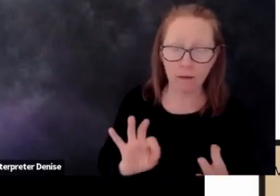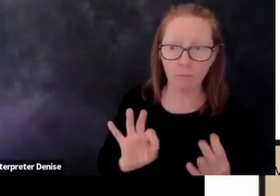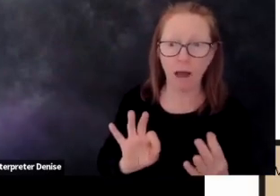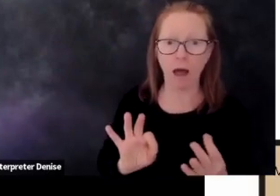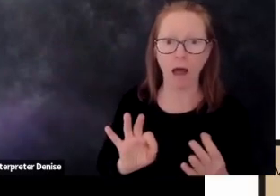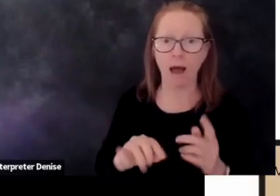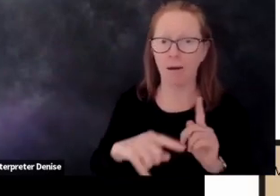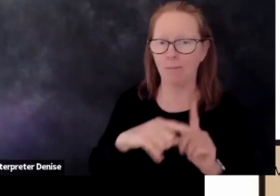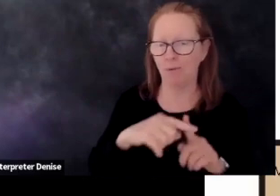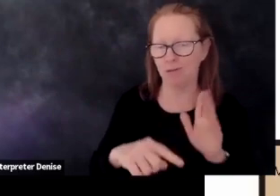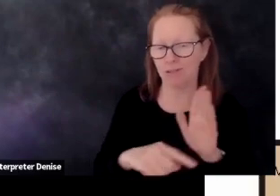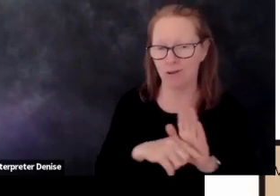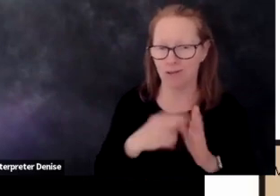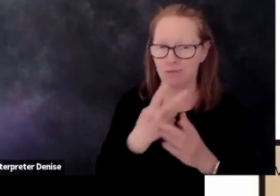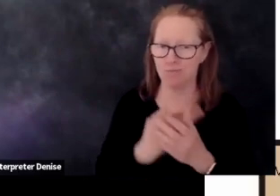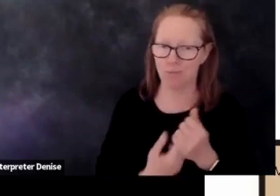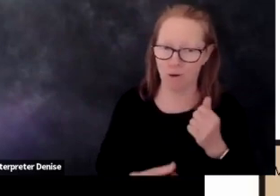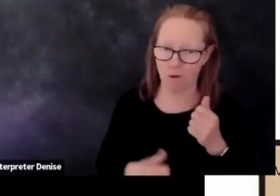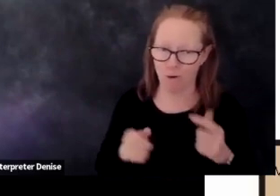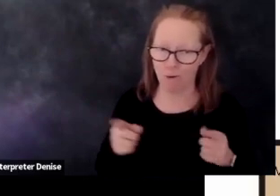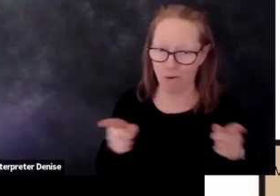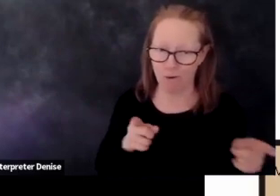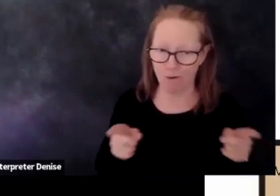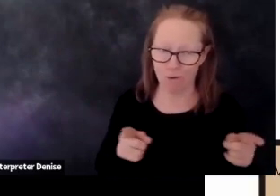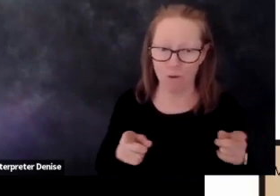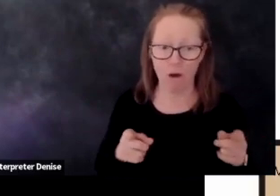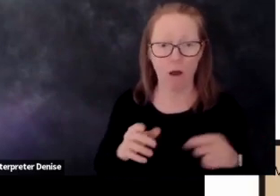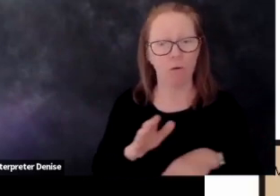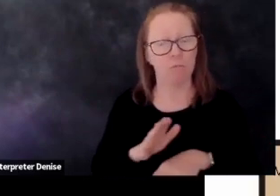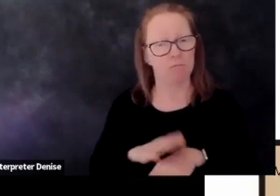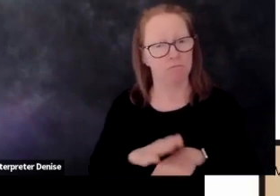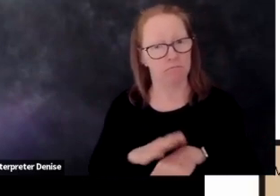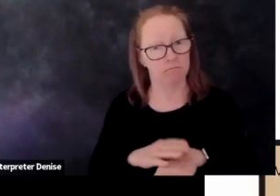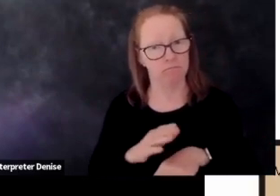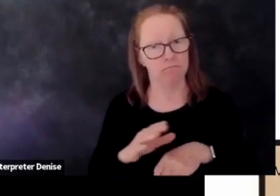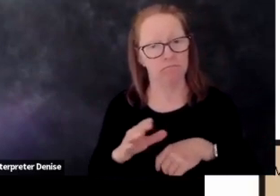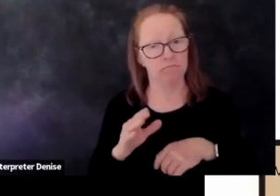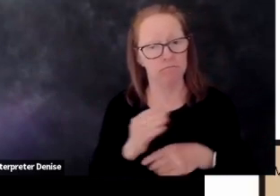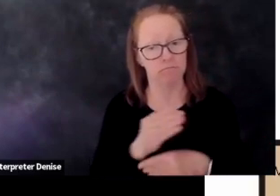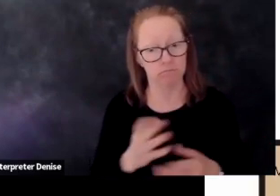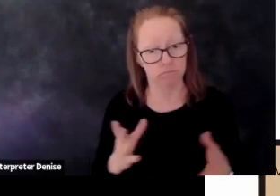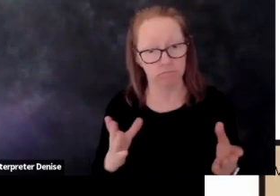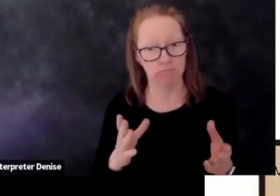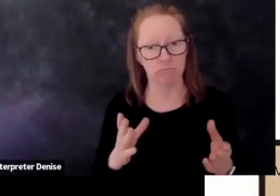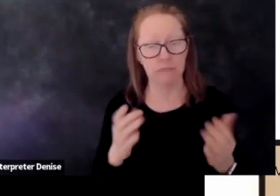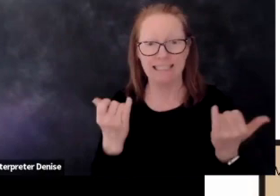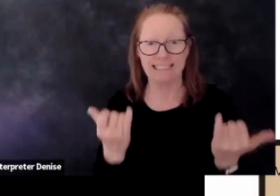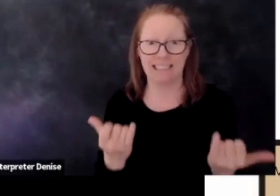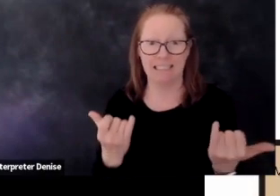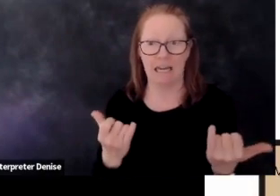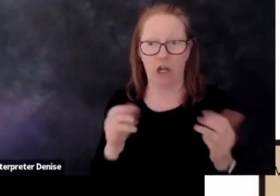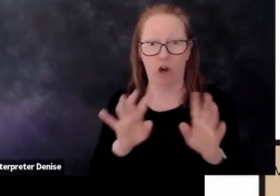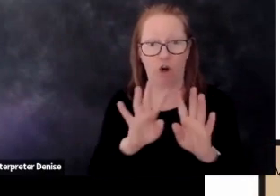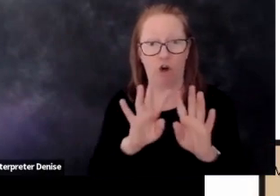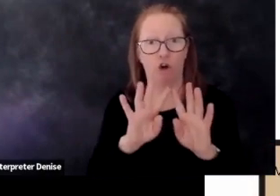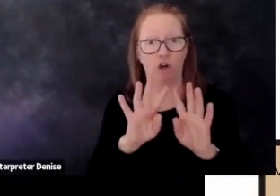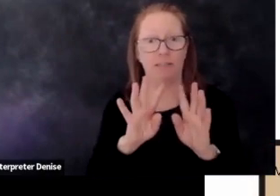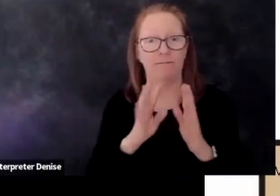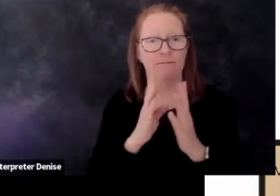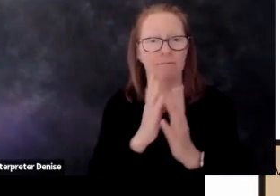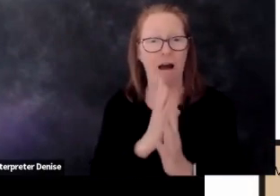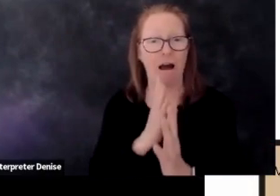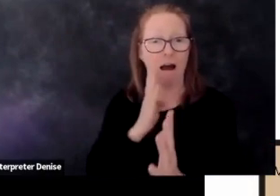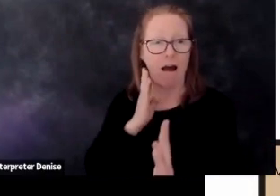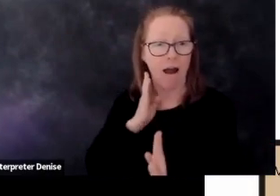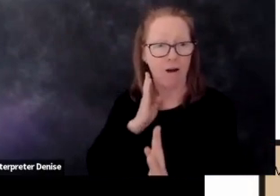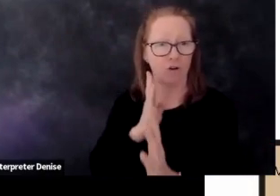each. I should add that we are replacing the existing curtain dividers that gives us the ability to divide